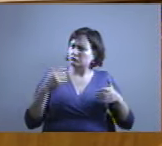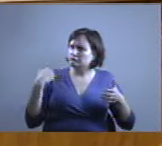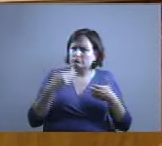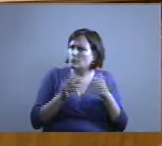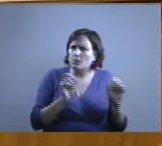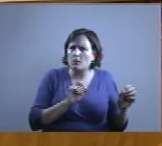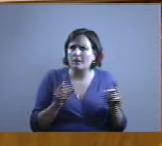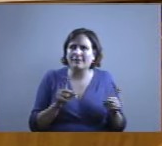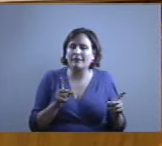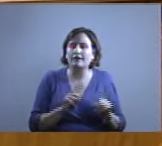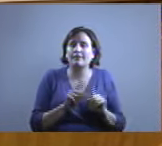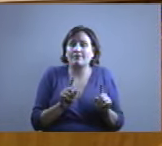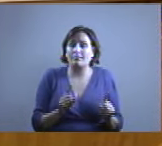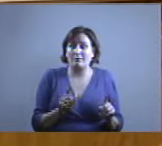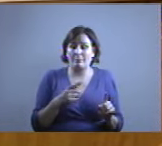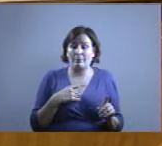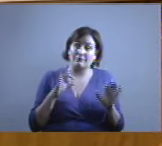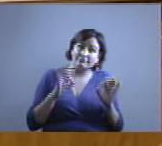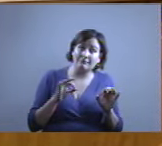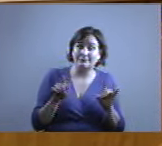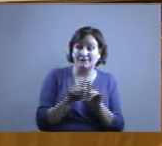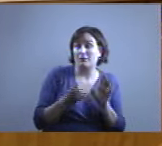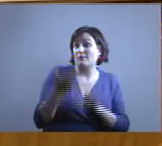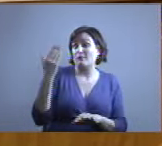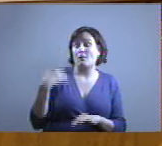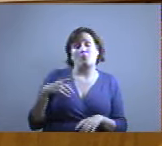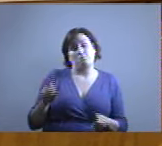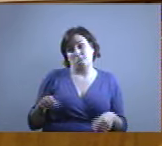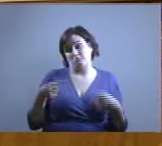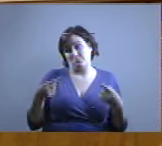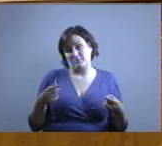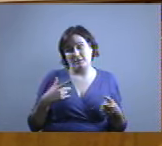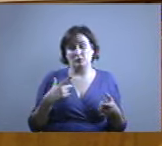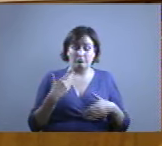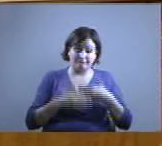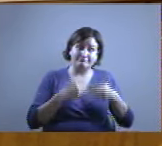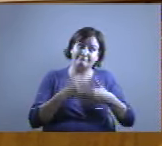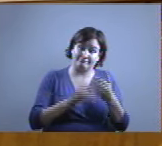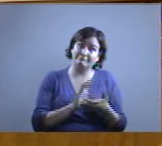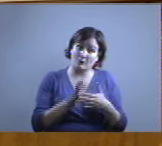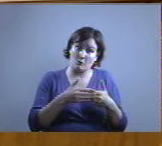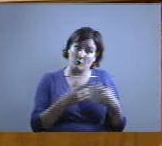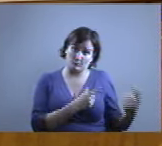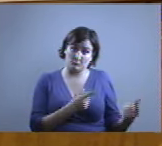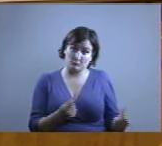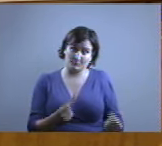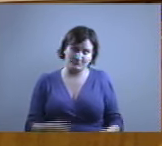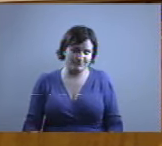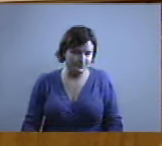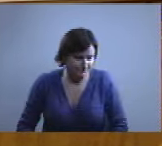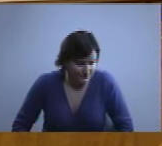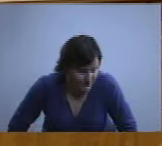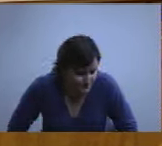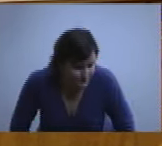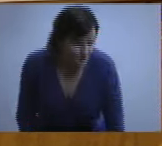certainly not returned, as we pointed out yesterday, to pre-recession levels. The taxation amendment